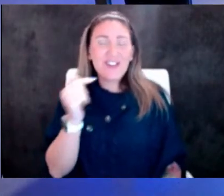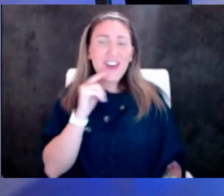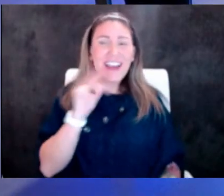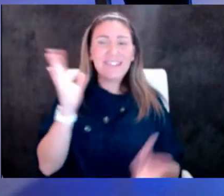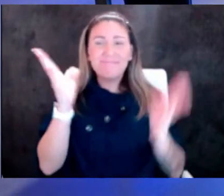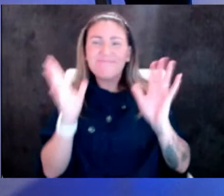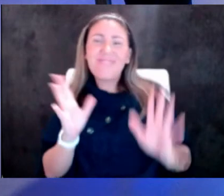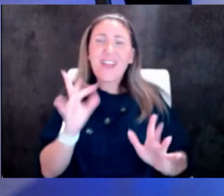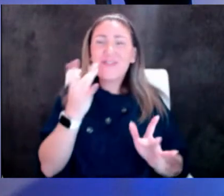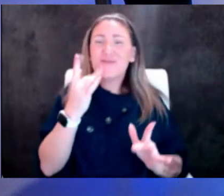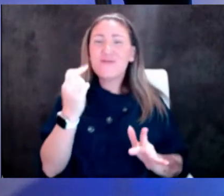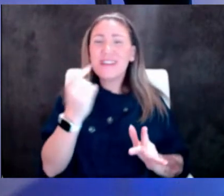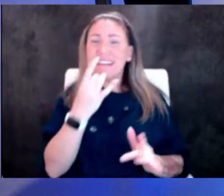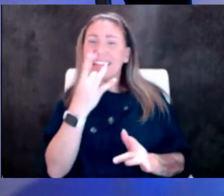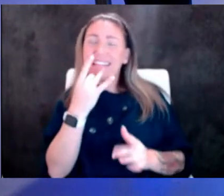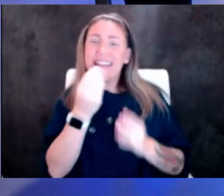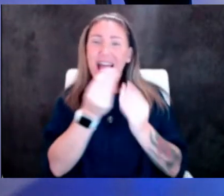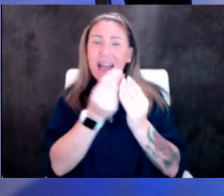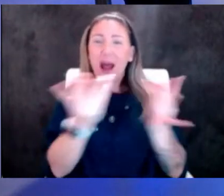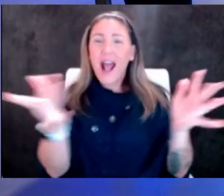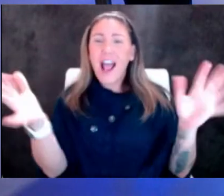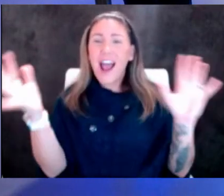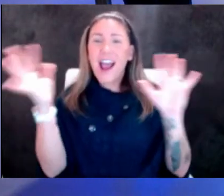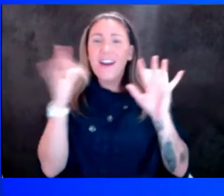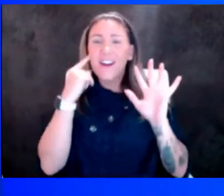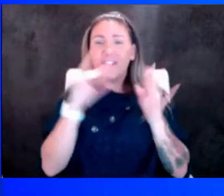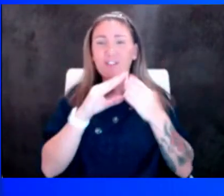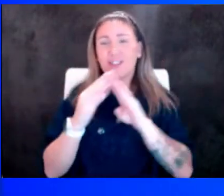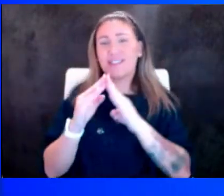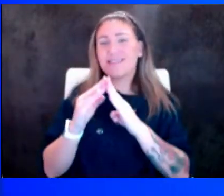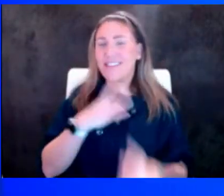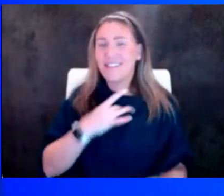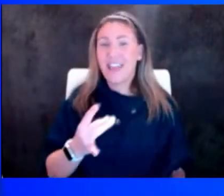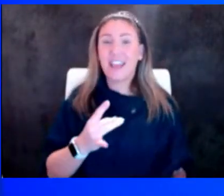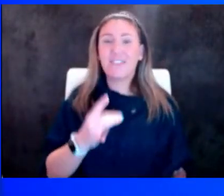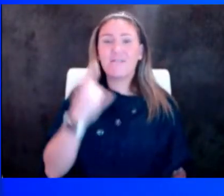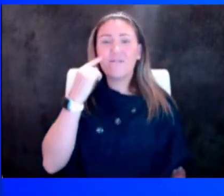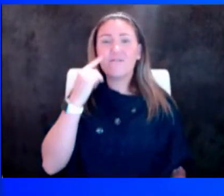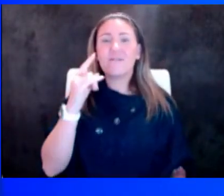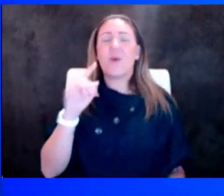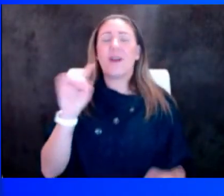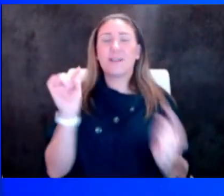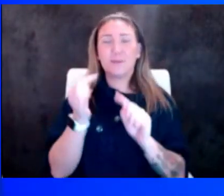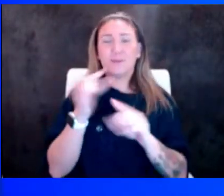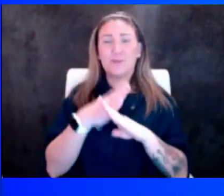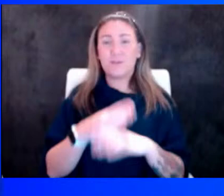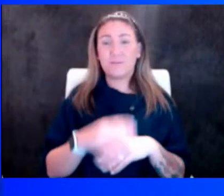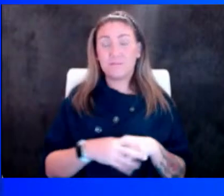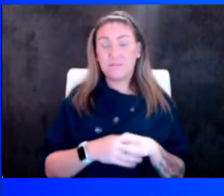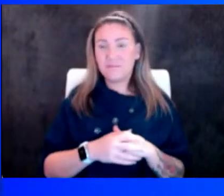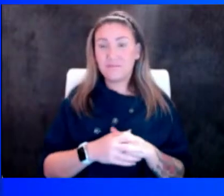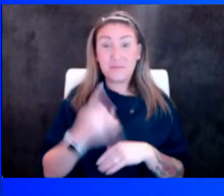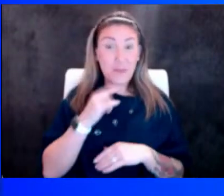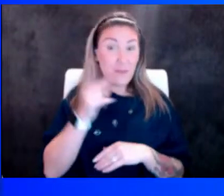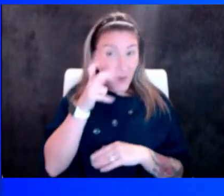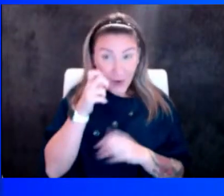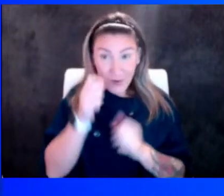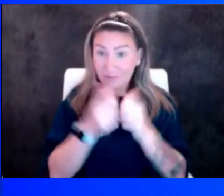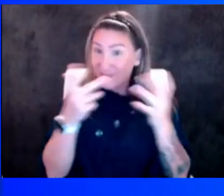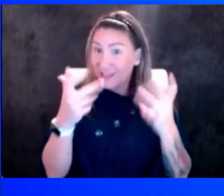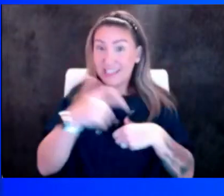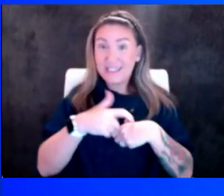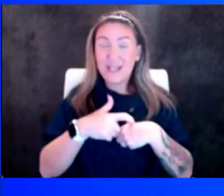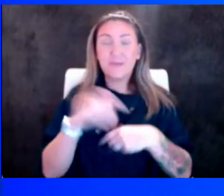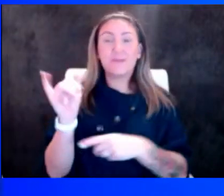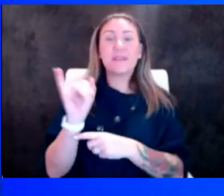Help us get a reminder about this injury prevention. Yeah. So we've heard multiple times injuries are preventable,